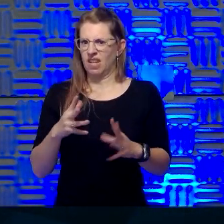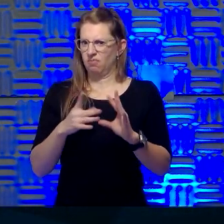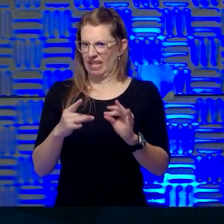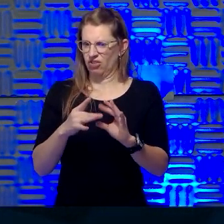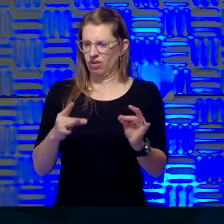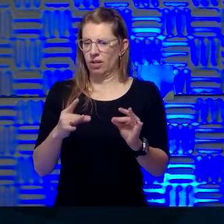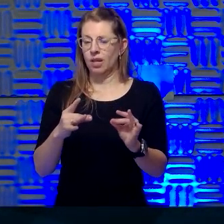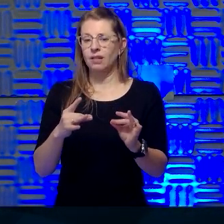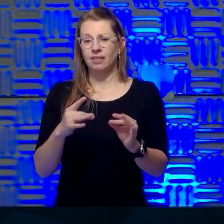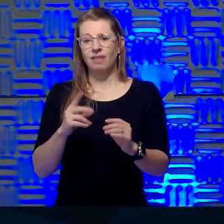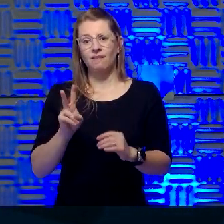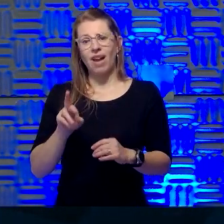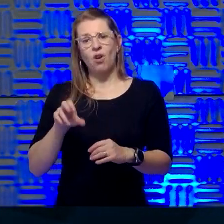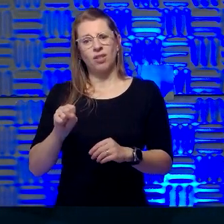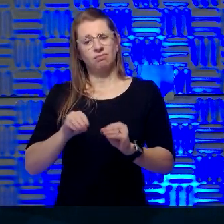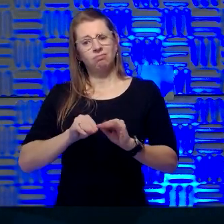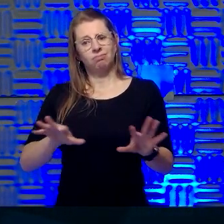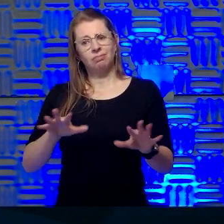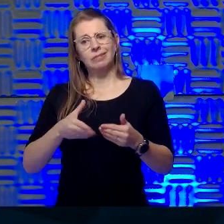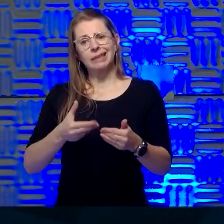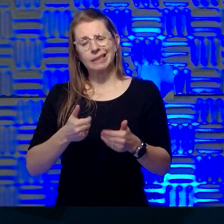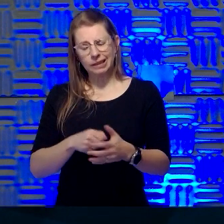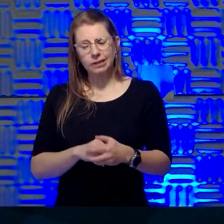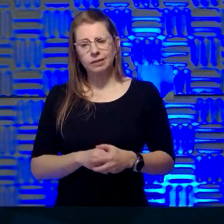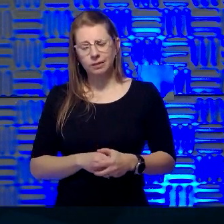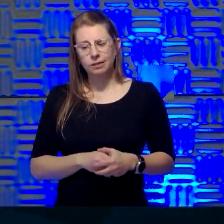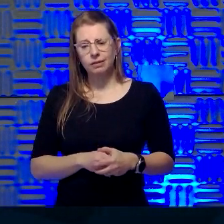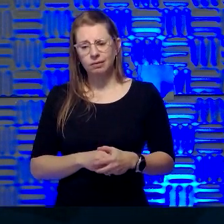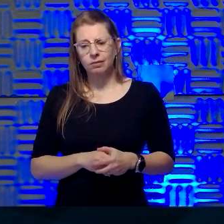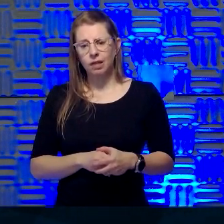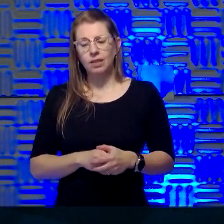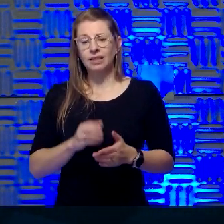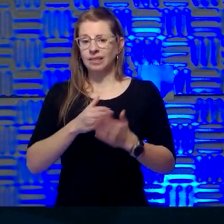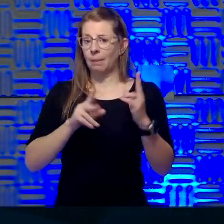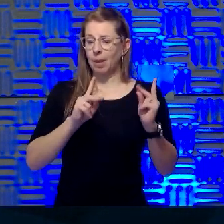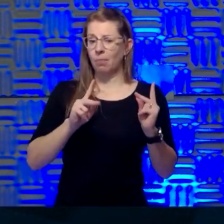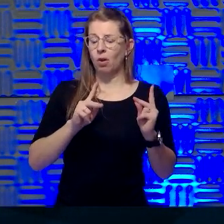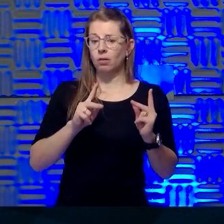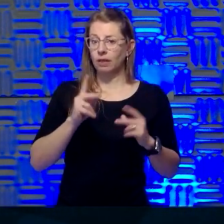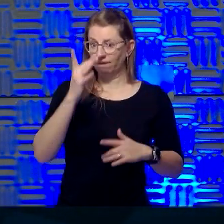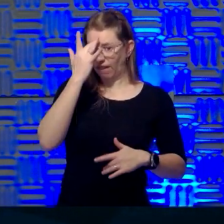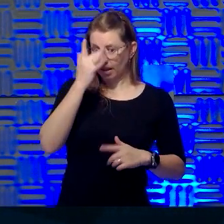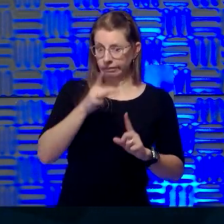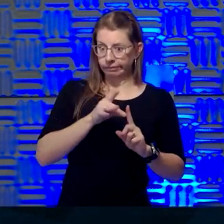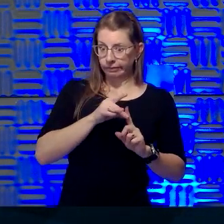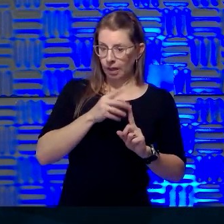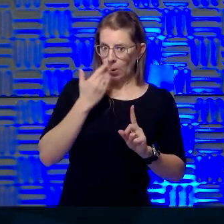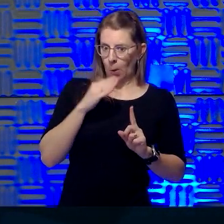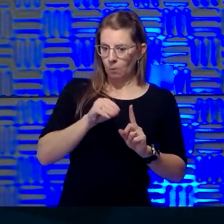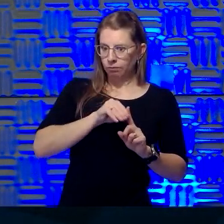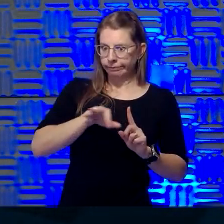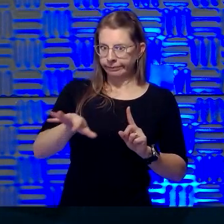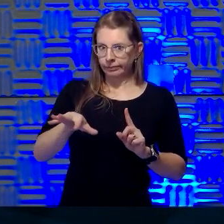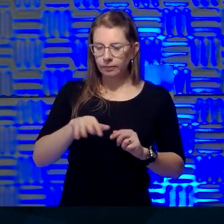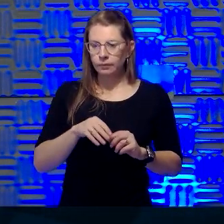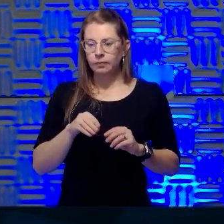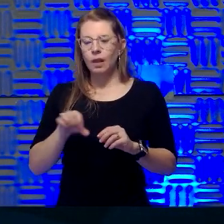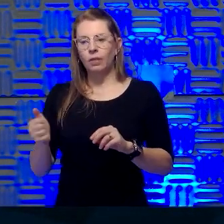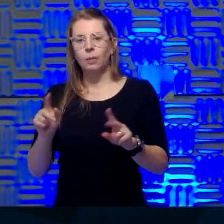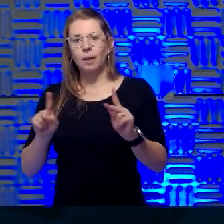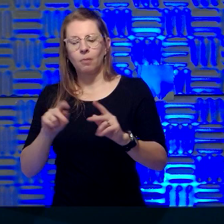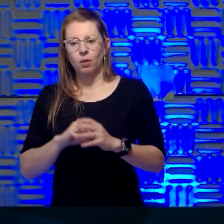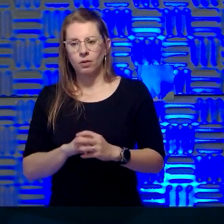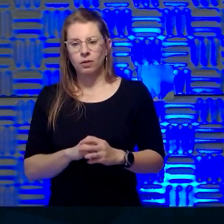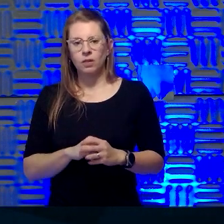virus spreads easily. There's a lot that are infected and don't know it. And so I think the onus comes down to protecting those that are